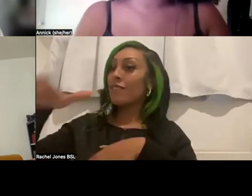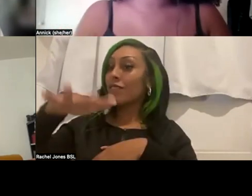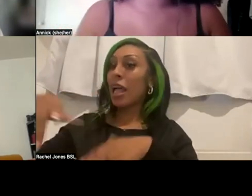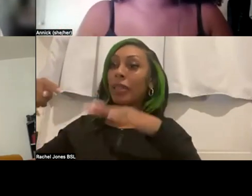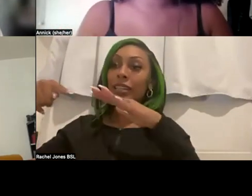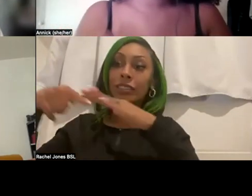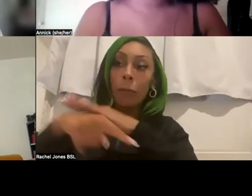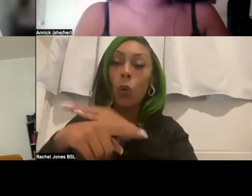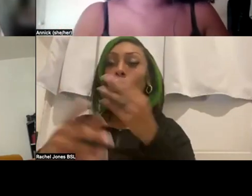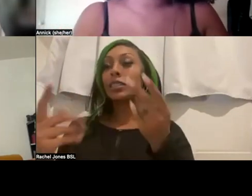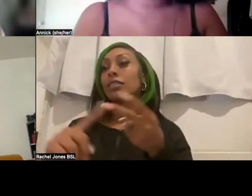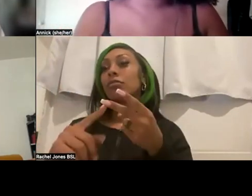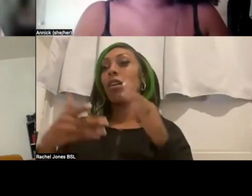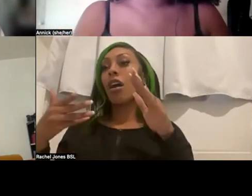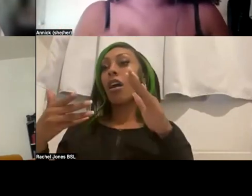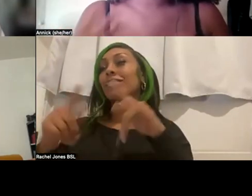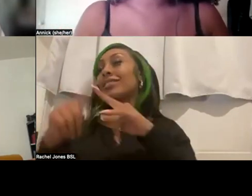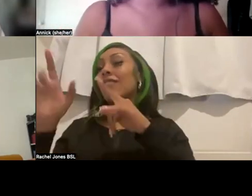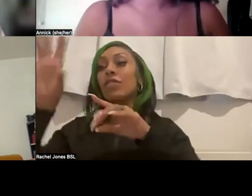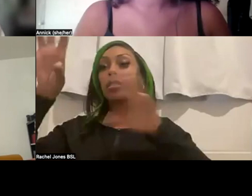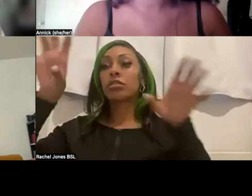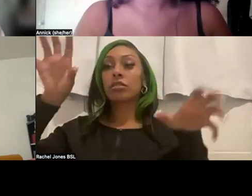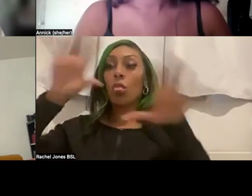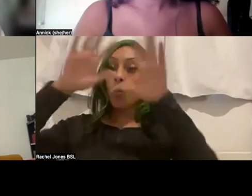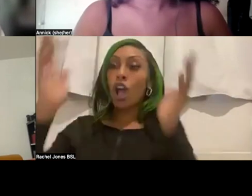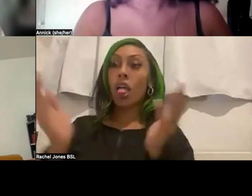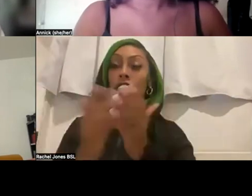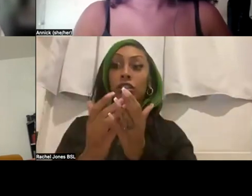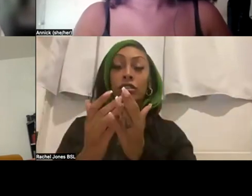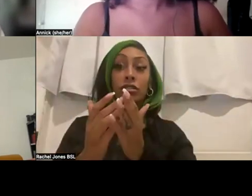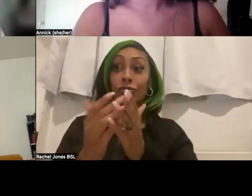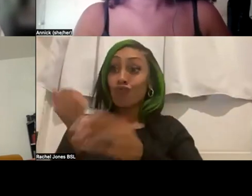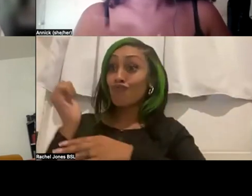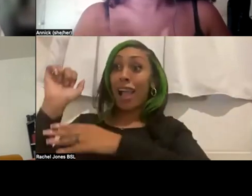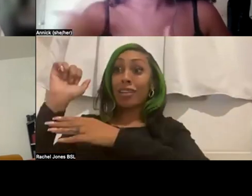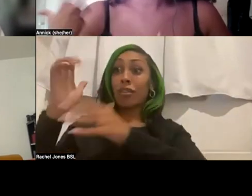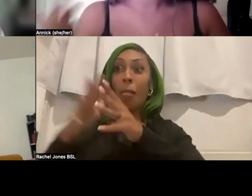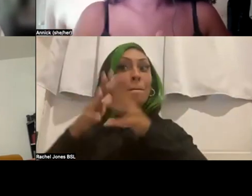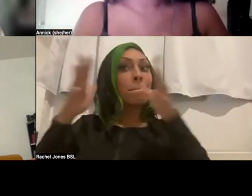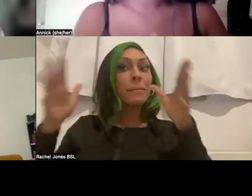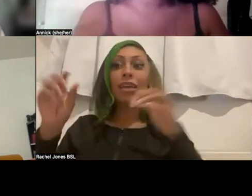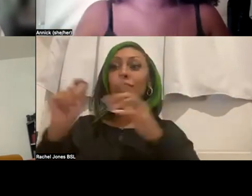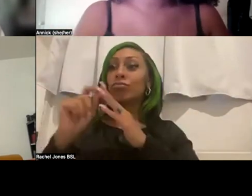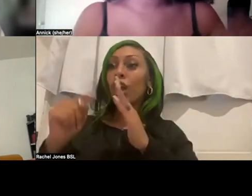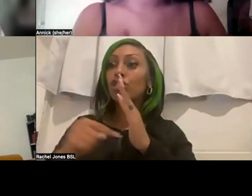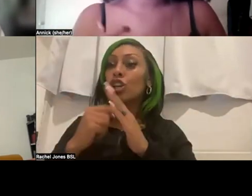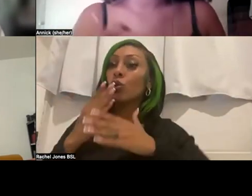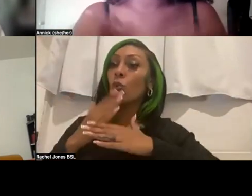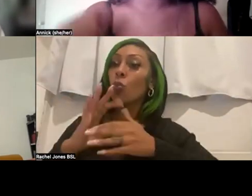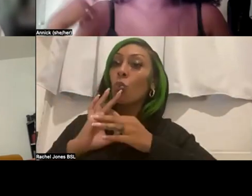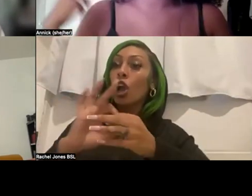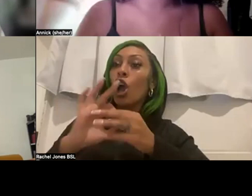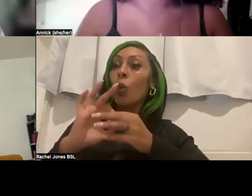in other parts of the globe. It is a radical project that where people, young people, get to write and